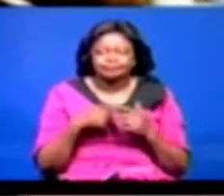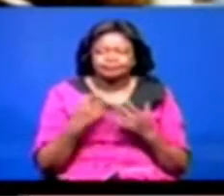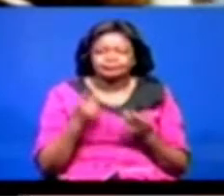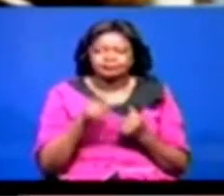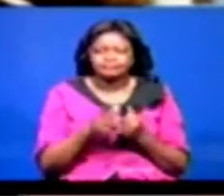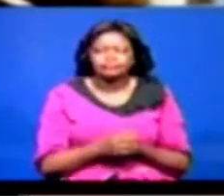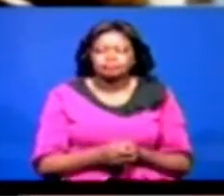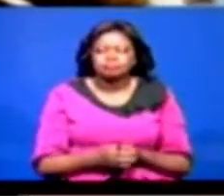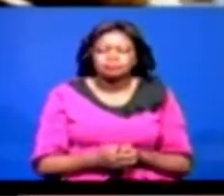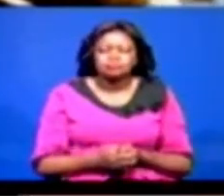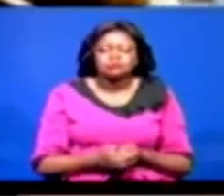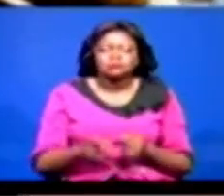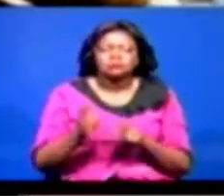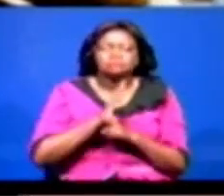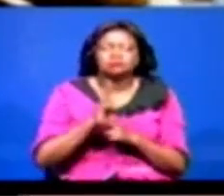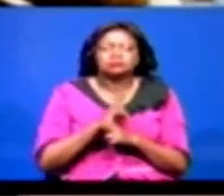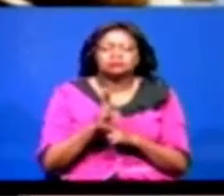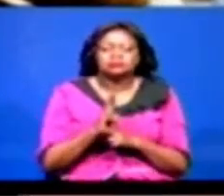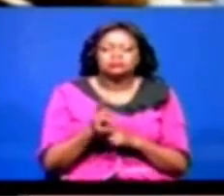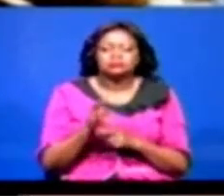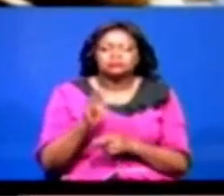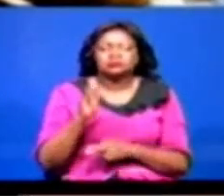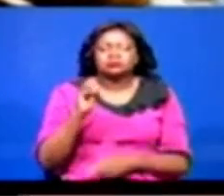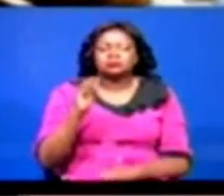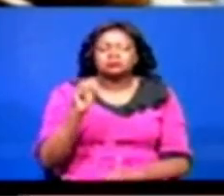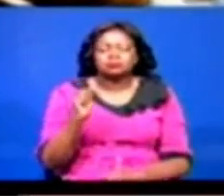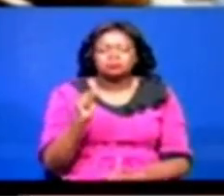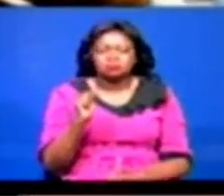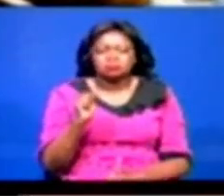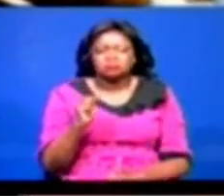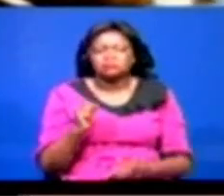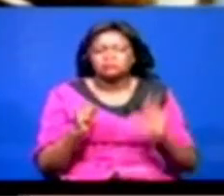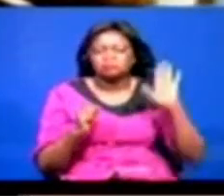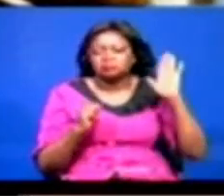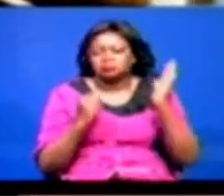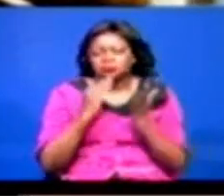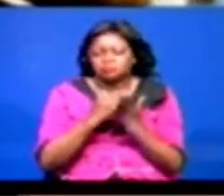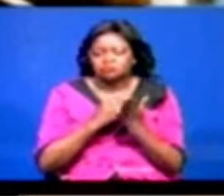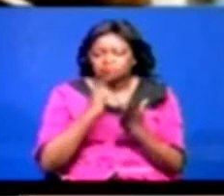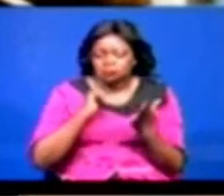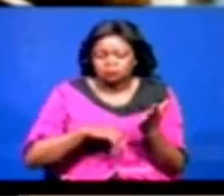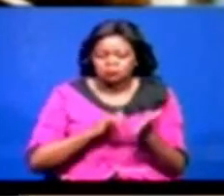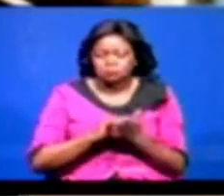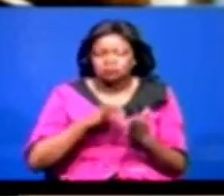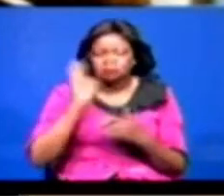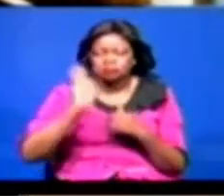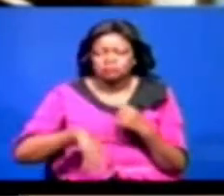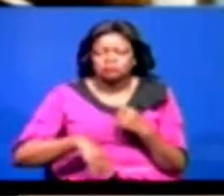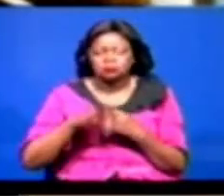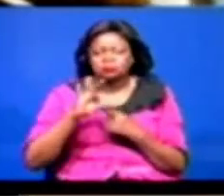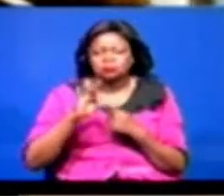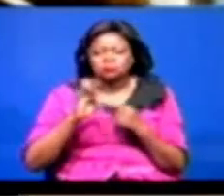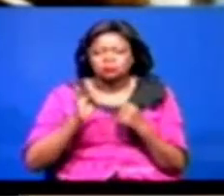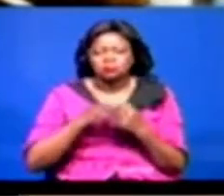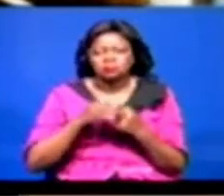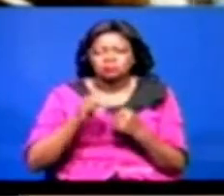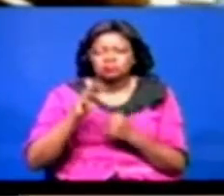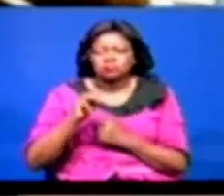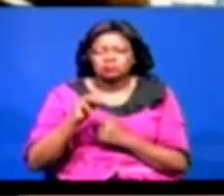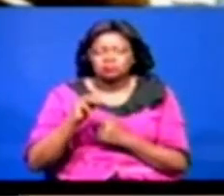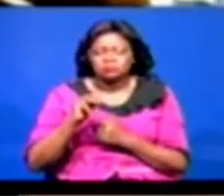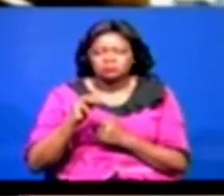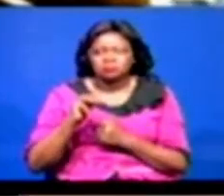was applied, Michael Ouma in his affidavit says that there were more than 380 million hits